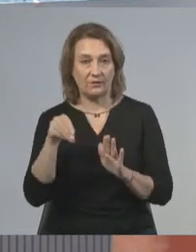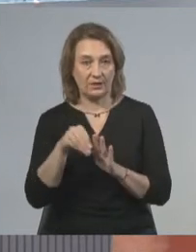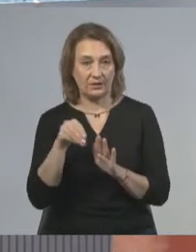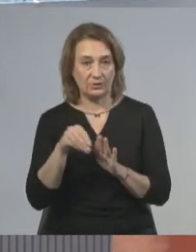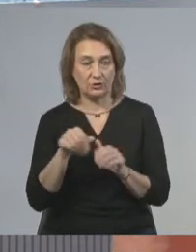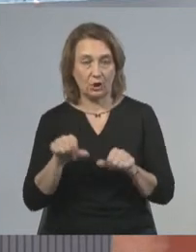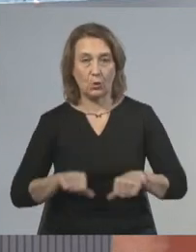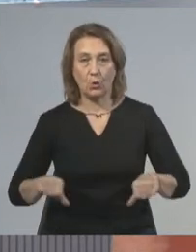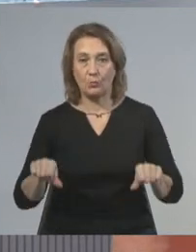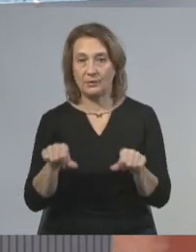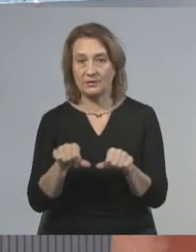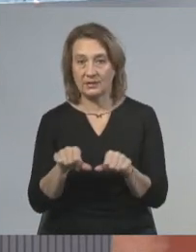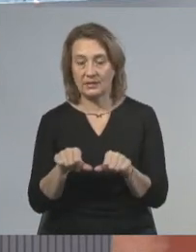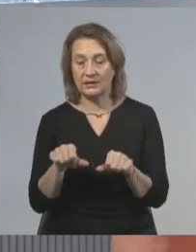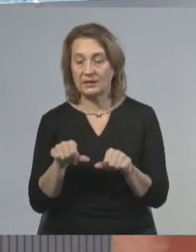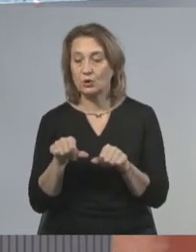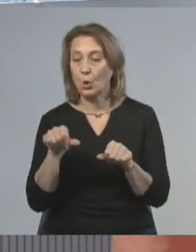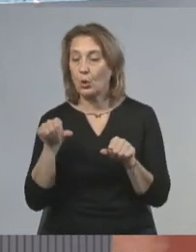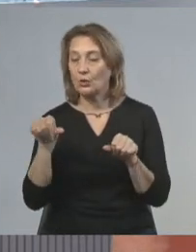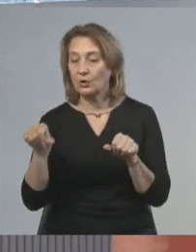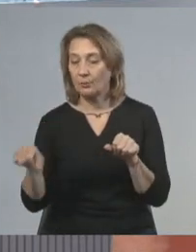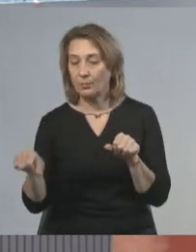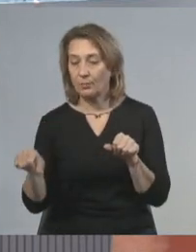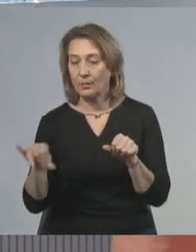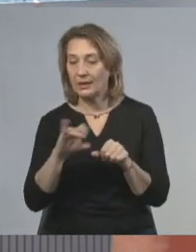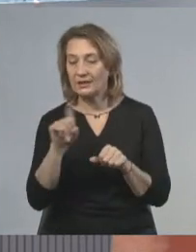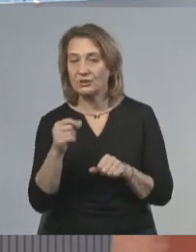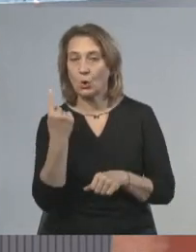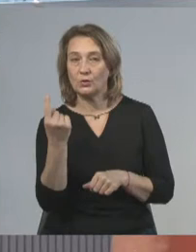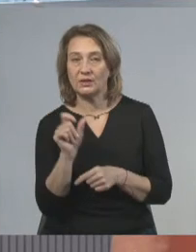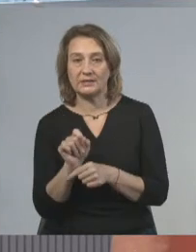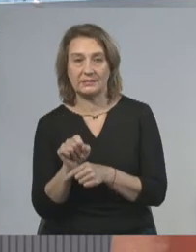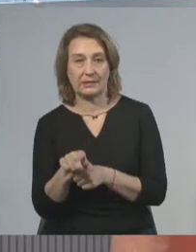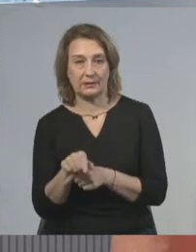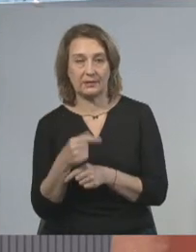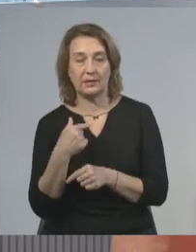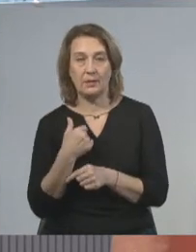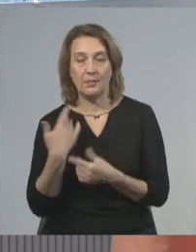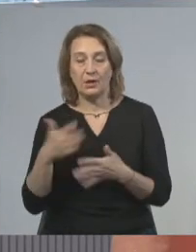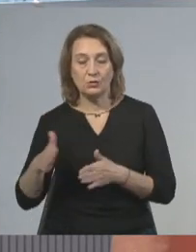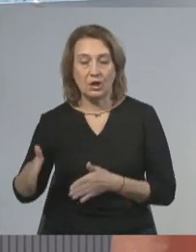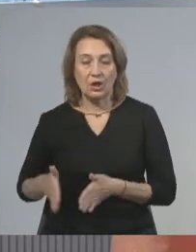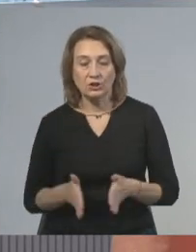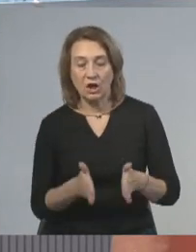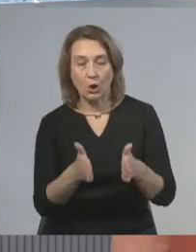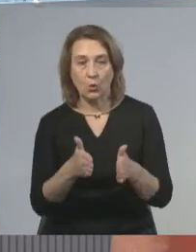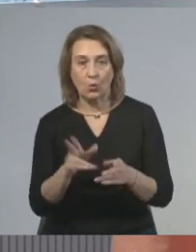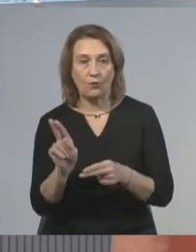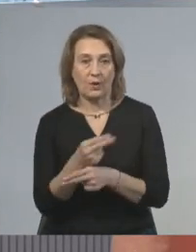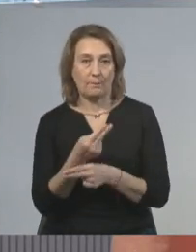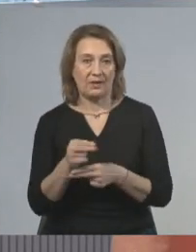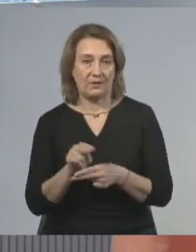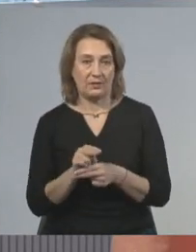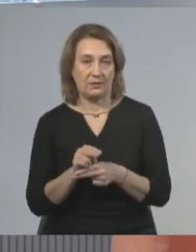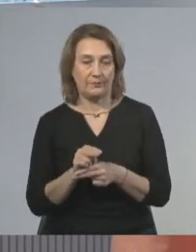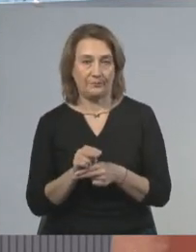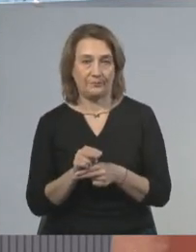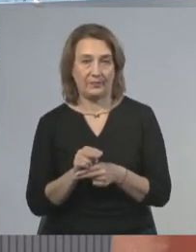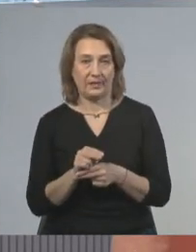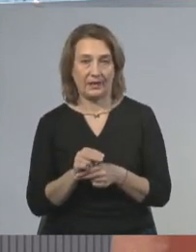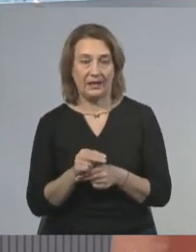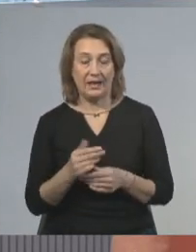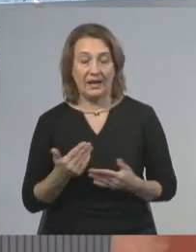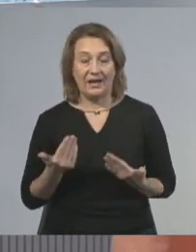the development of the central election commission and communication is part of it